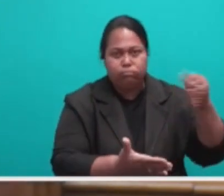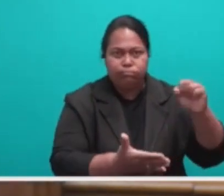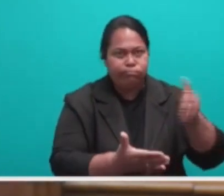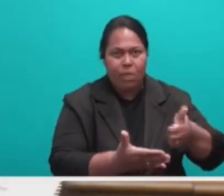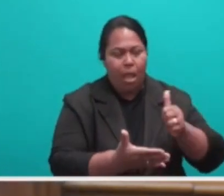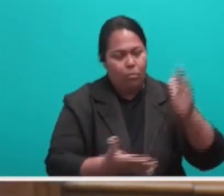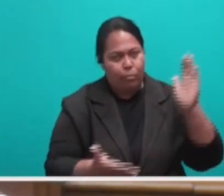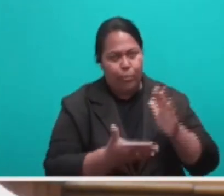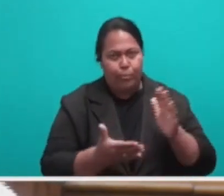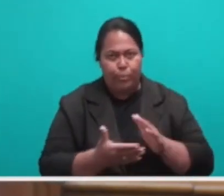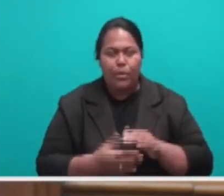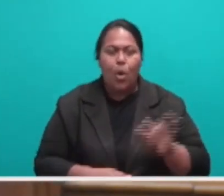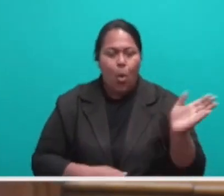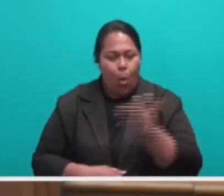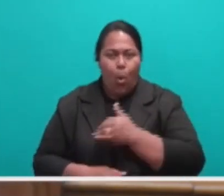and members of Parliament.